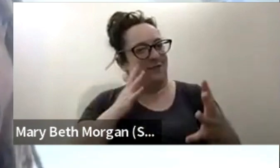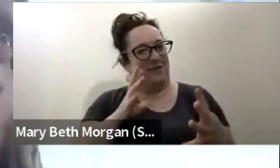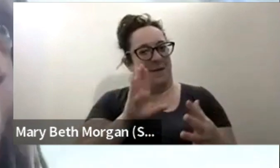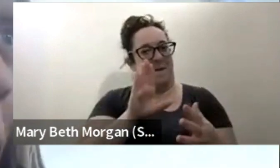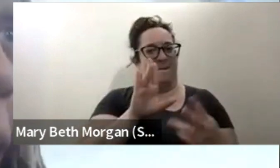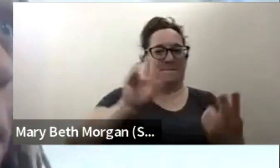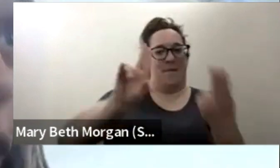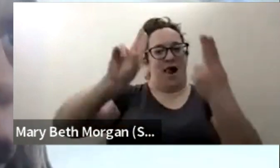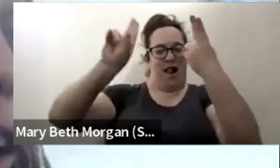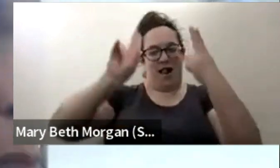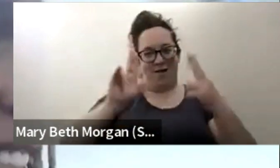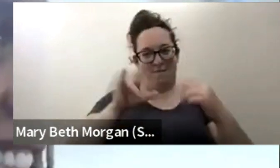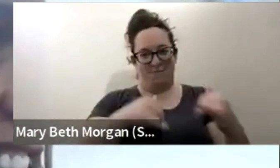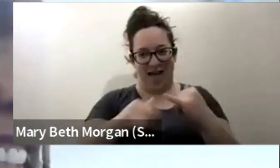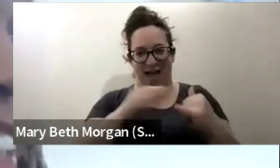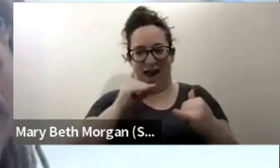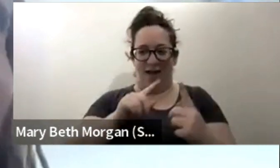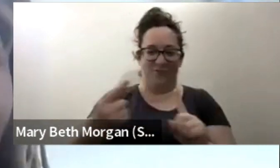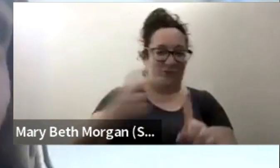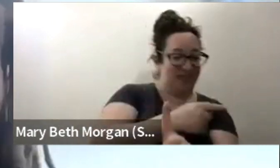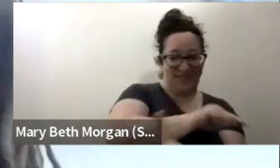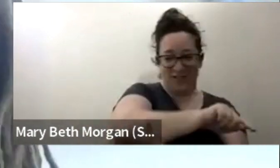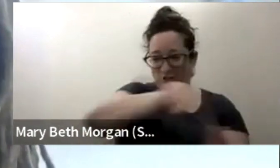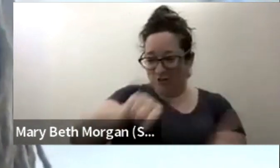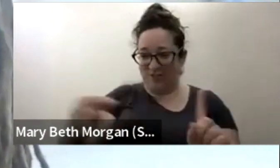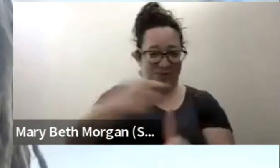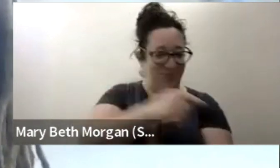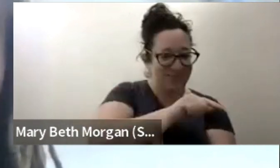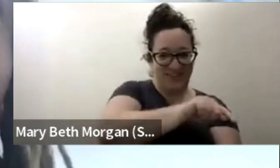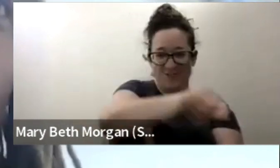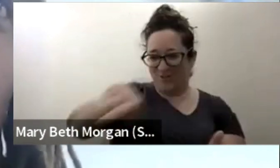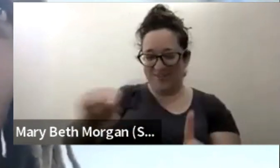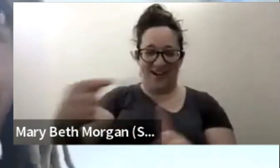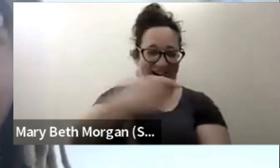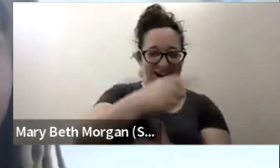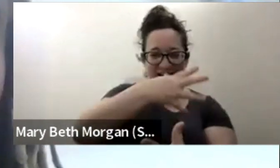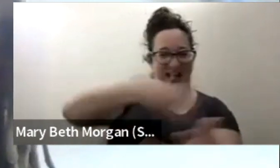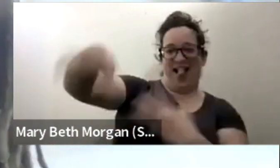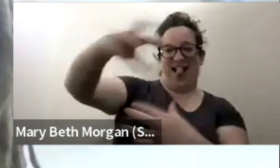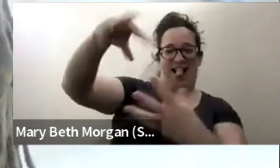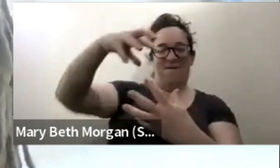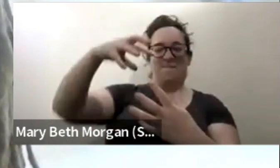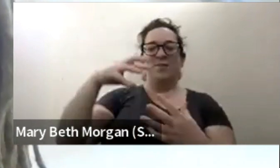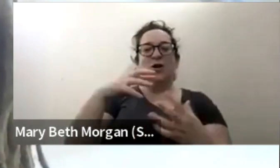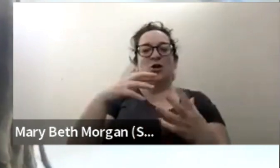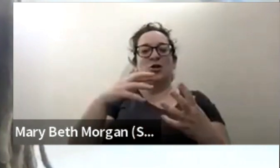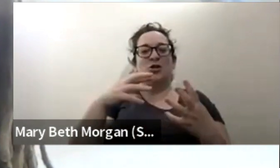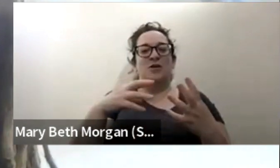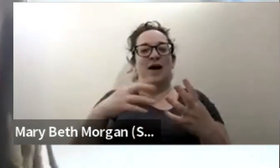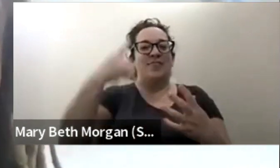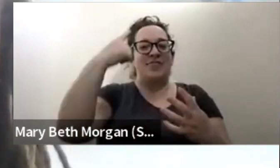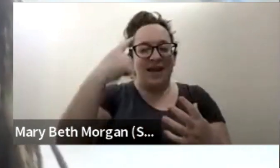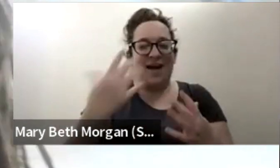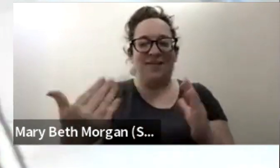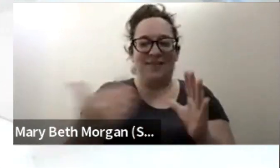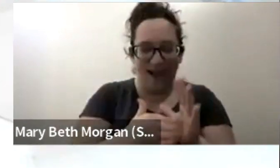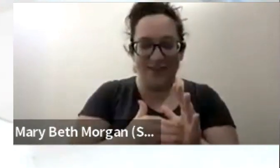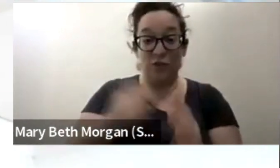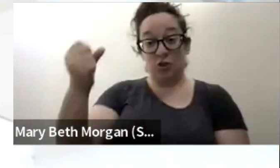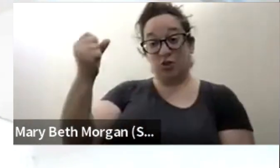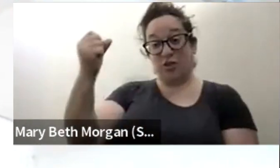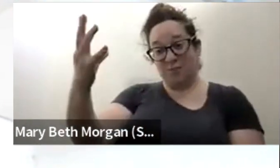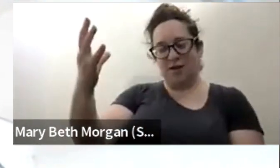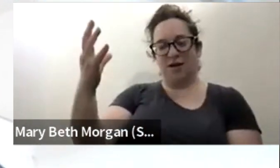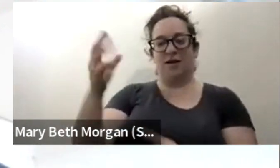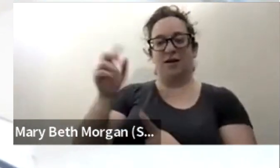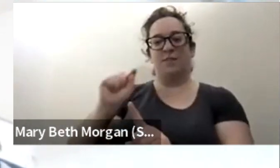there. I mean, it's a big play with a lot of twists and turns, but all of that is, I mean, I